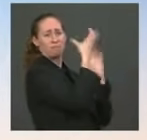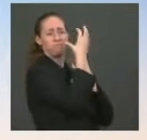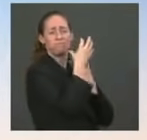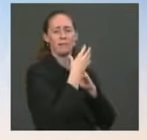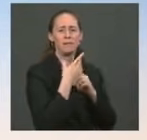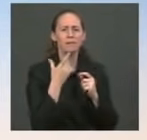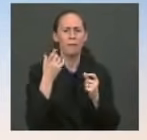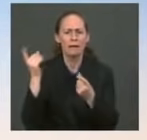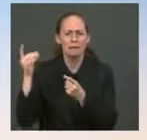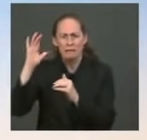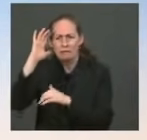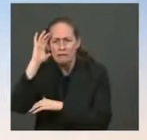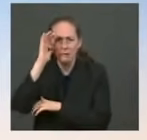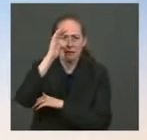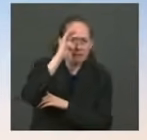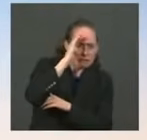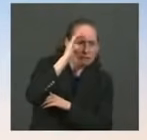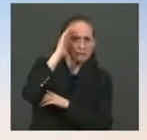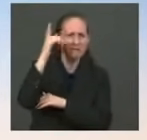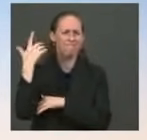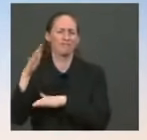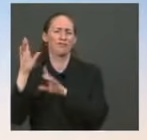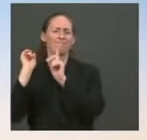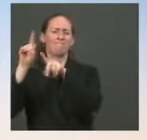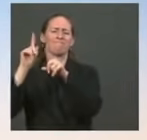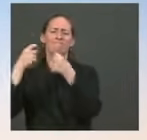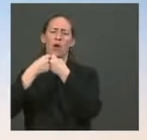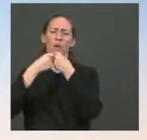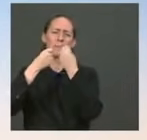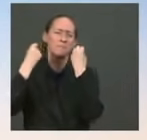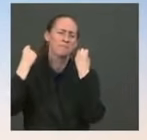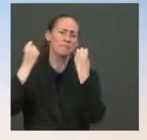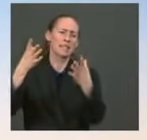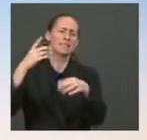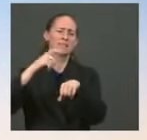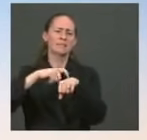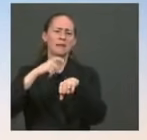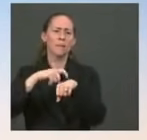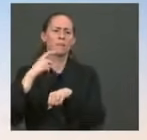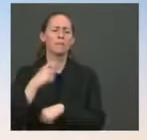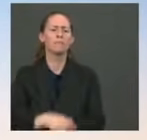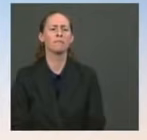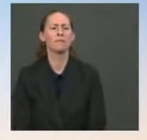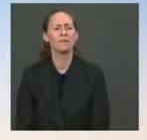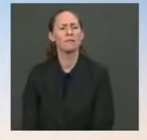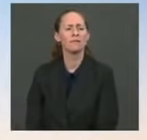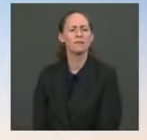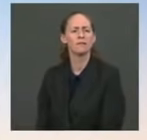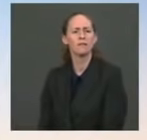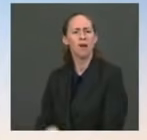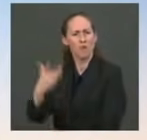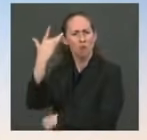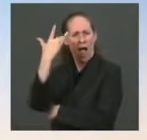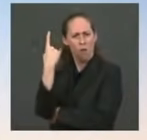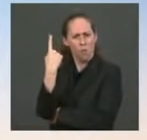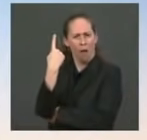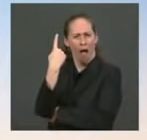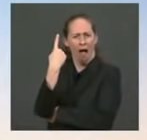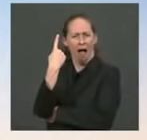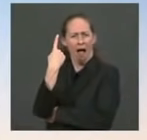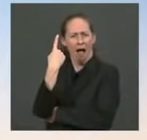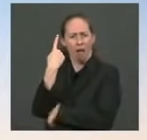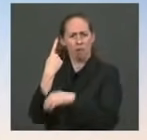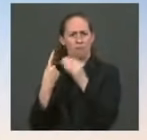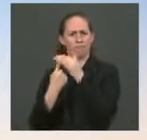who have been to the border multiple times about what the path forward should look like. So why is this the one crisis then that he thinks he can manage better